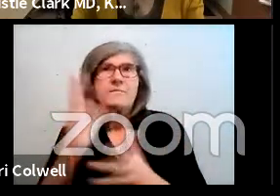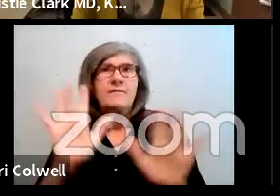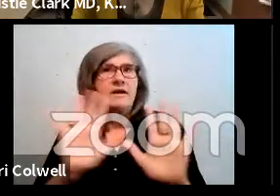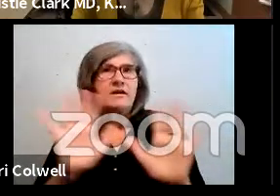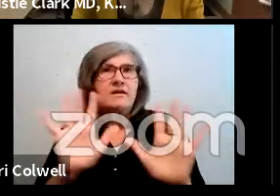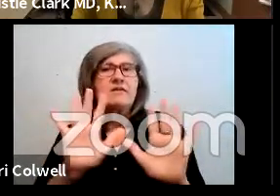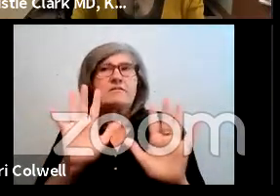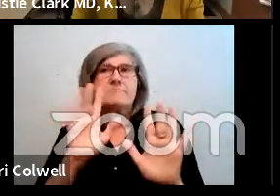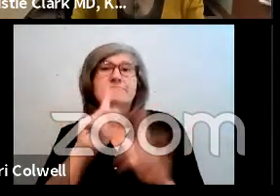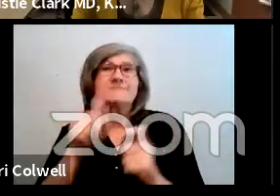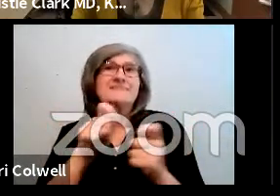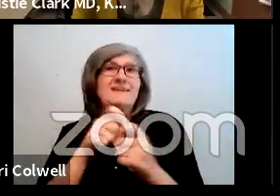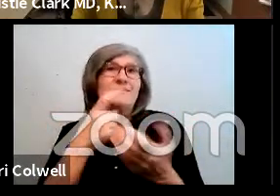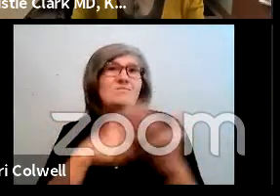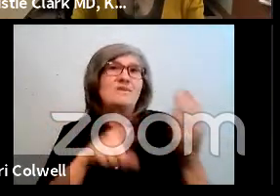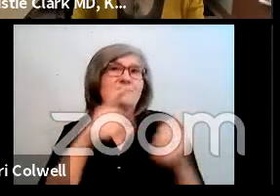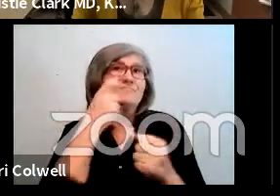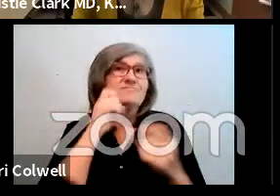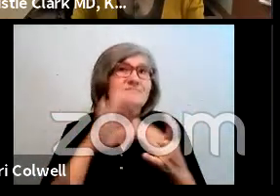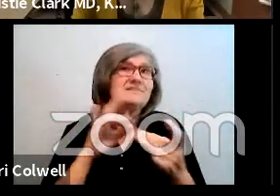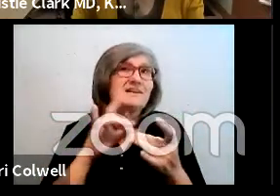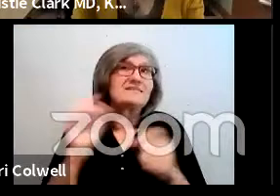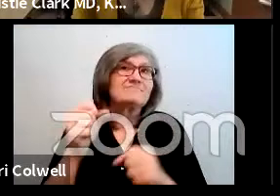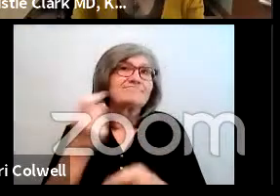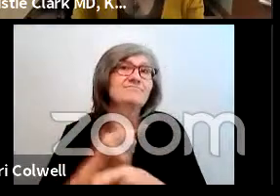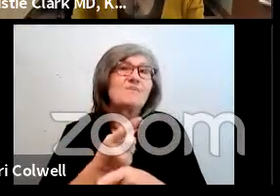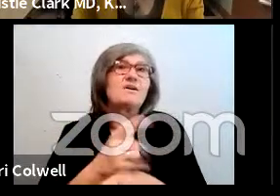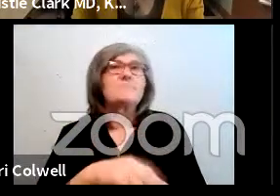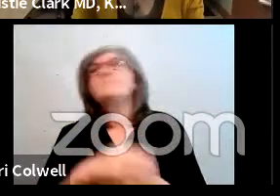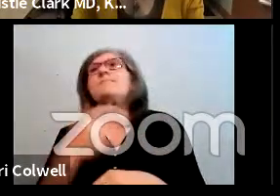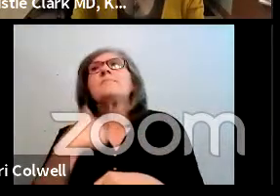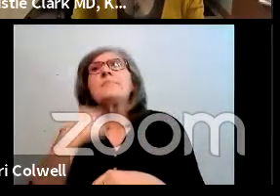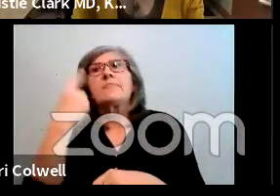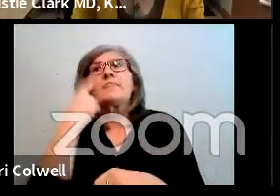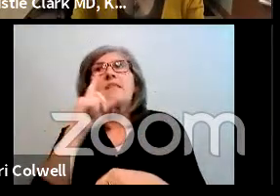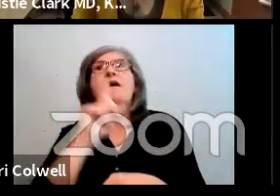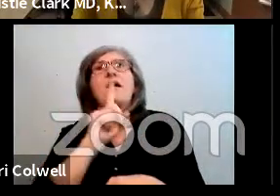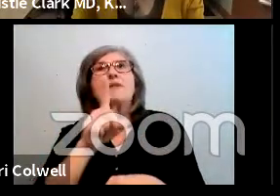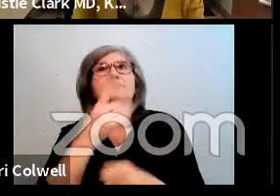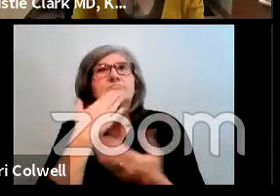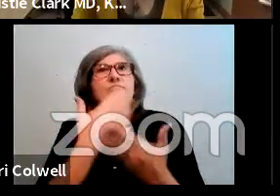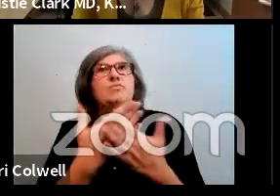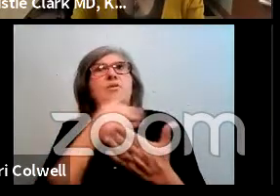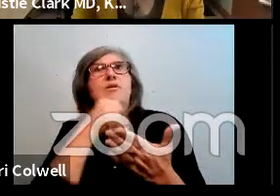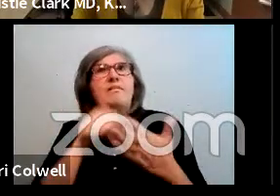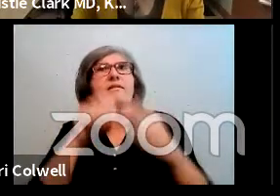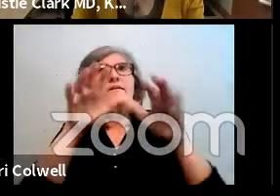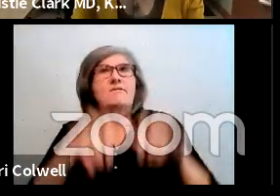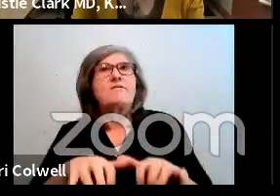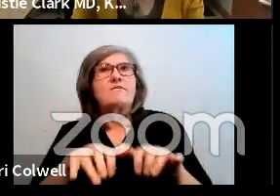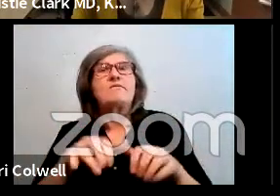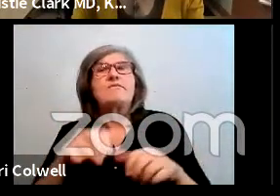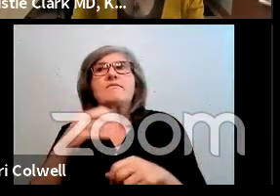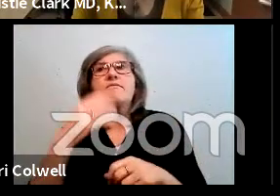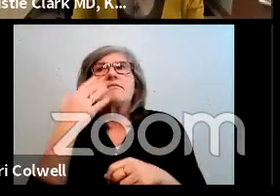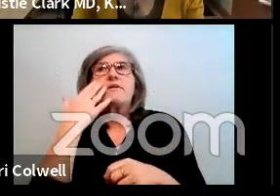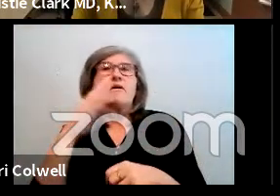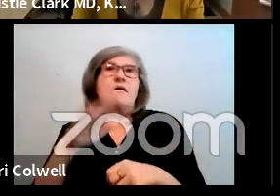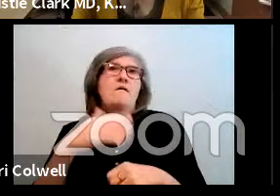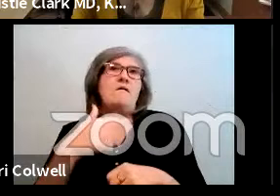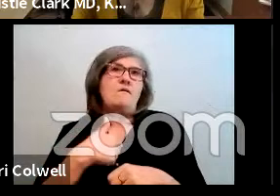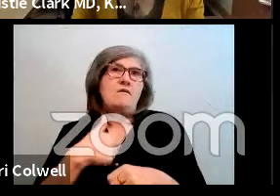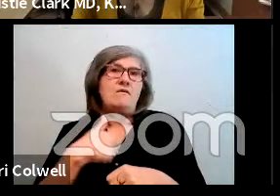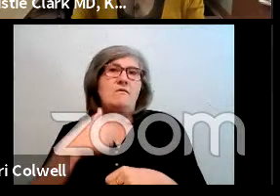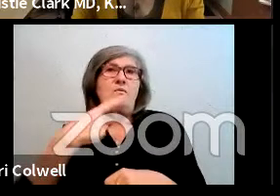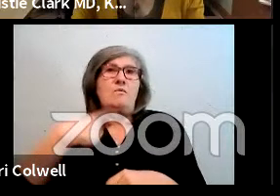that's exactly what you said. So, which I thought was actually really good. I don't know, we've